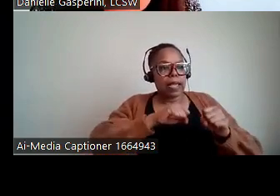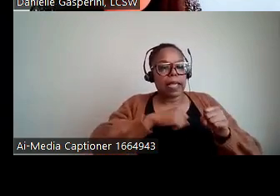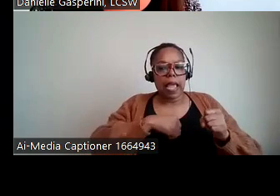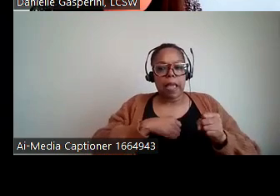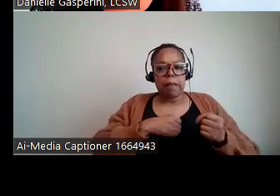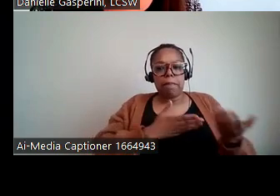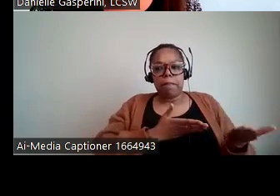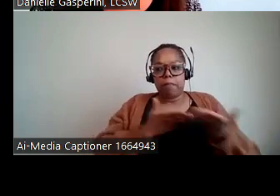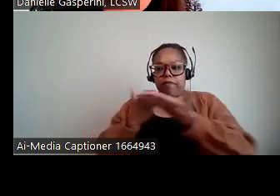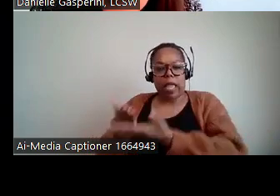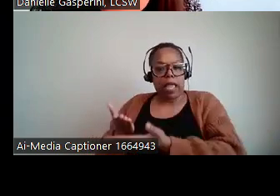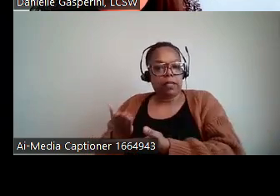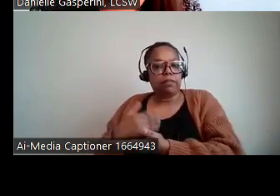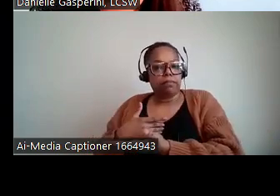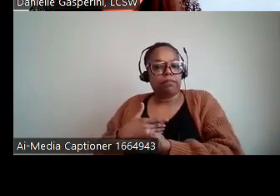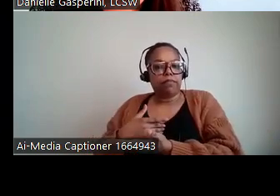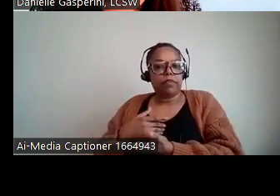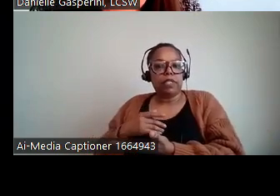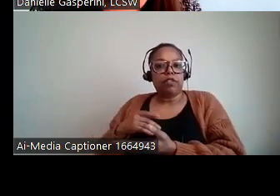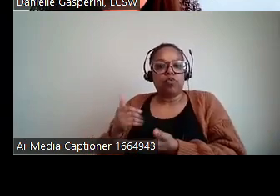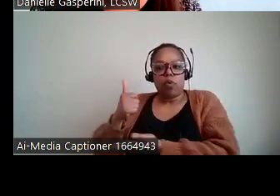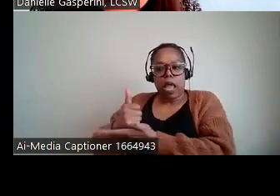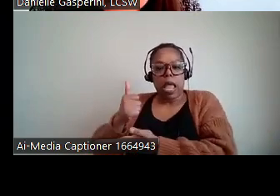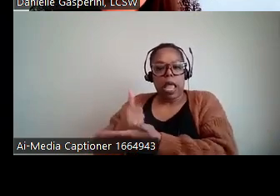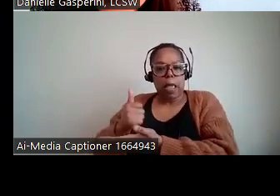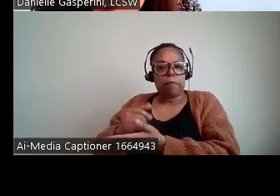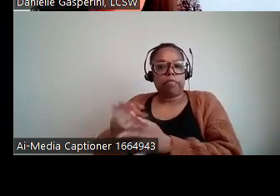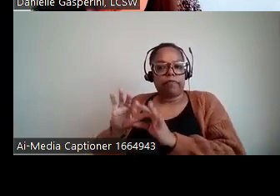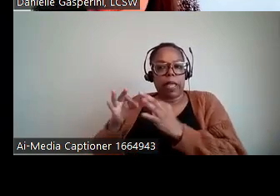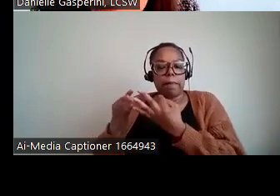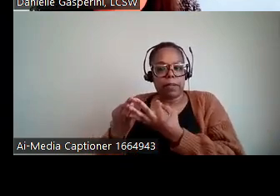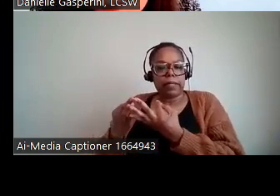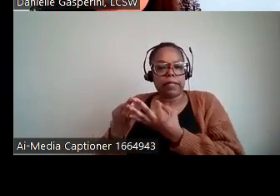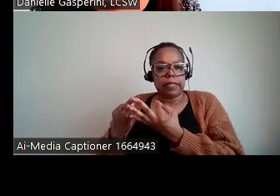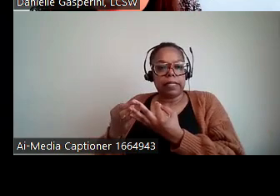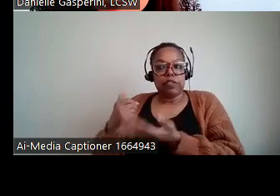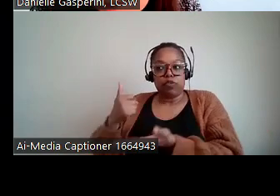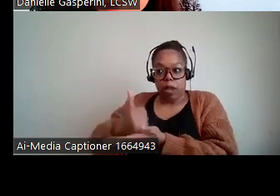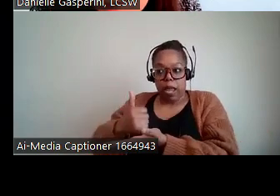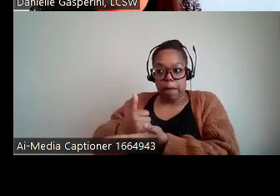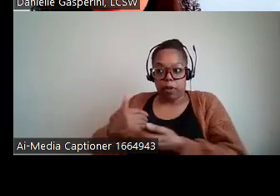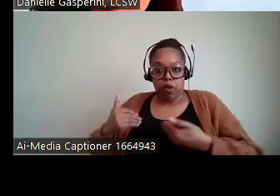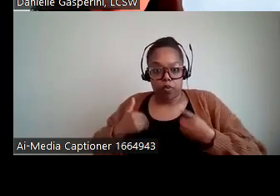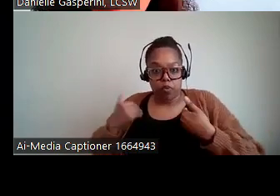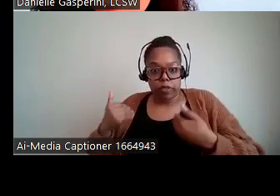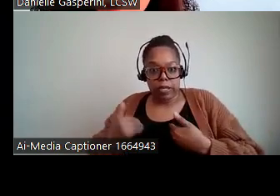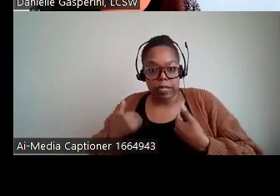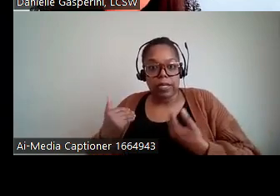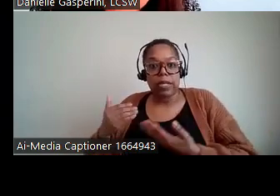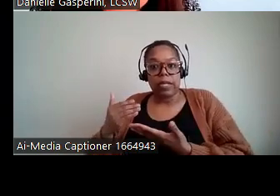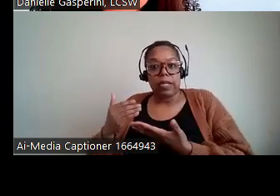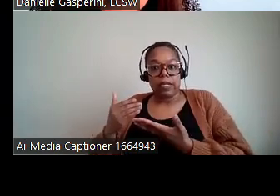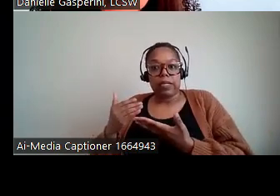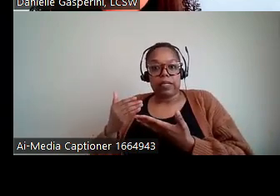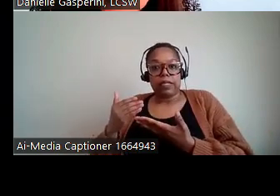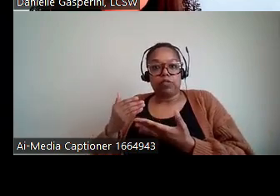can work in harmony to help a family and to help a youth really achieve all that they're